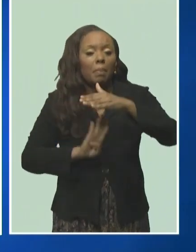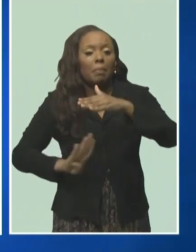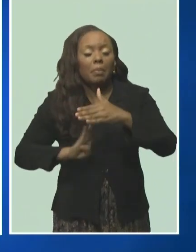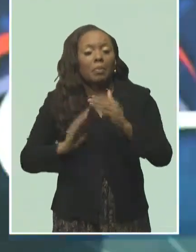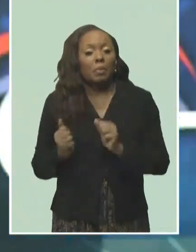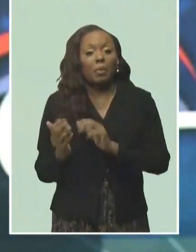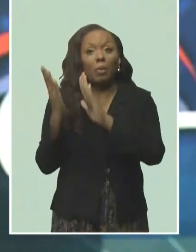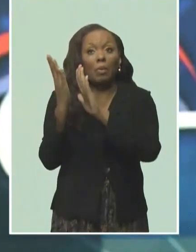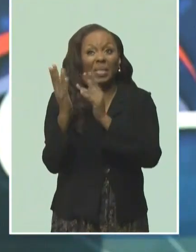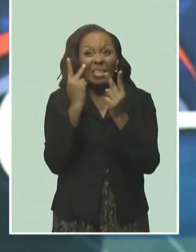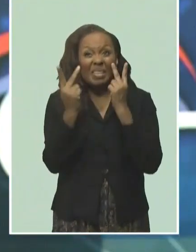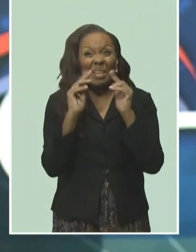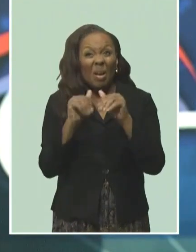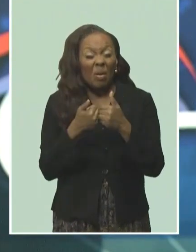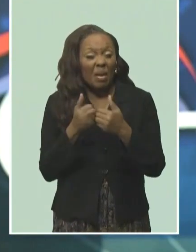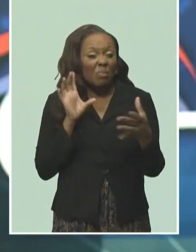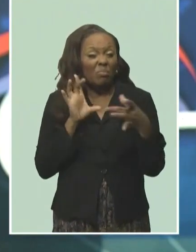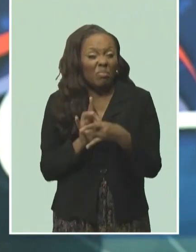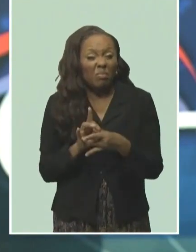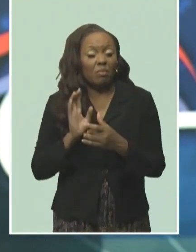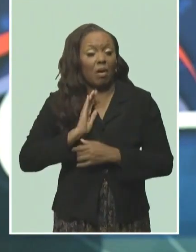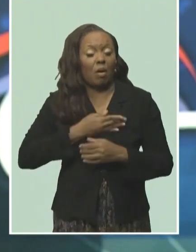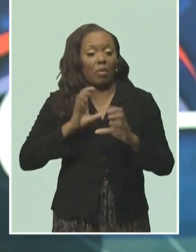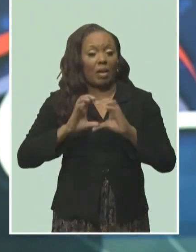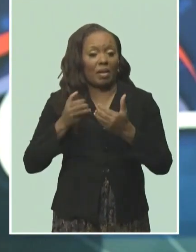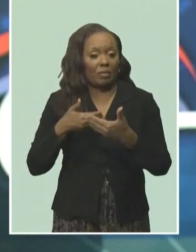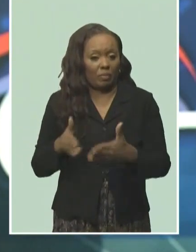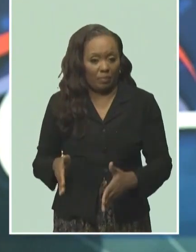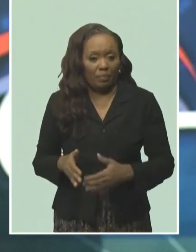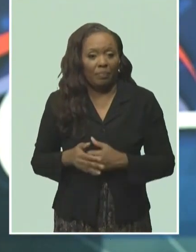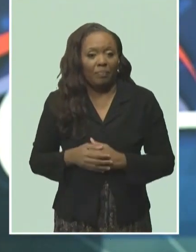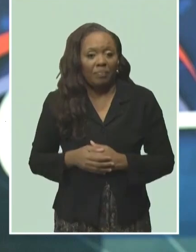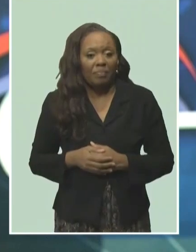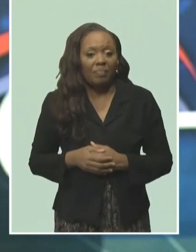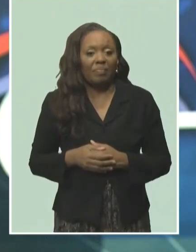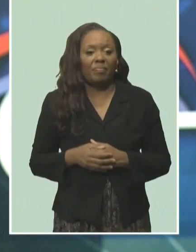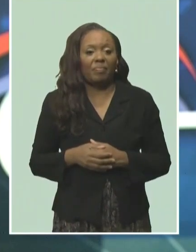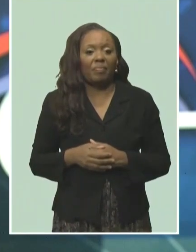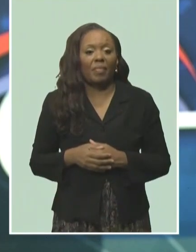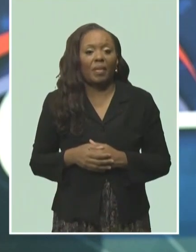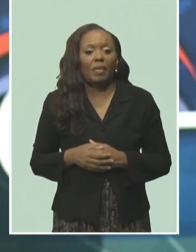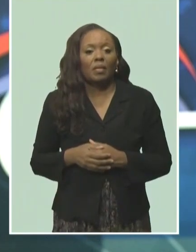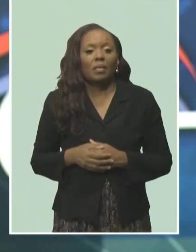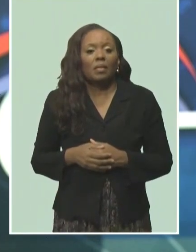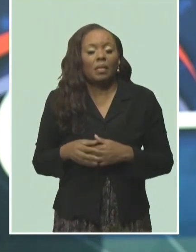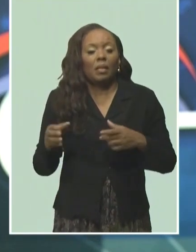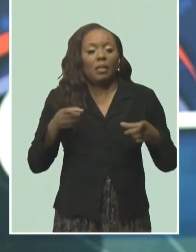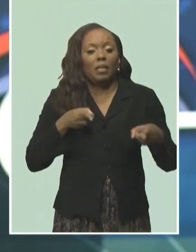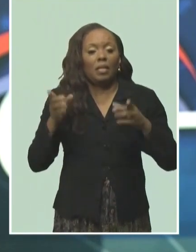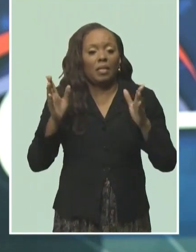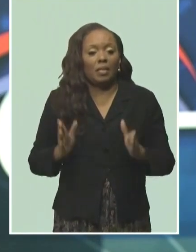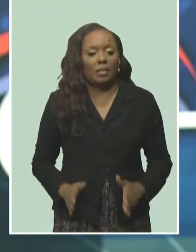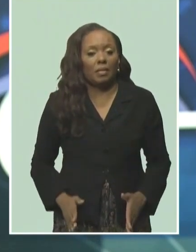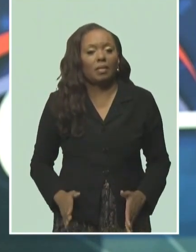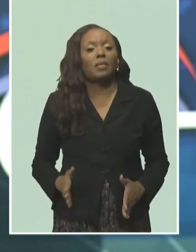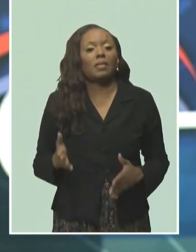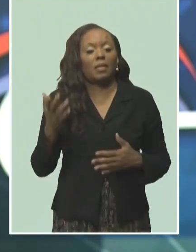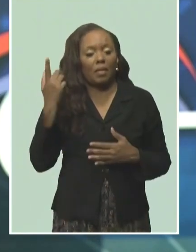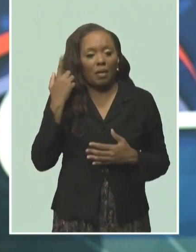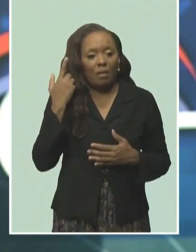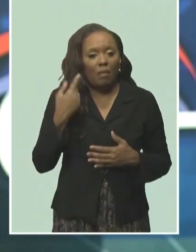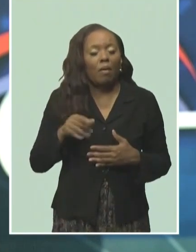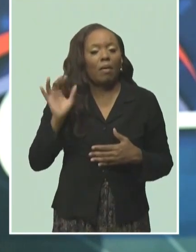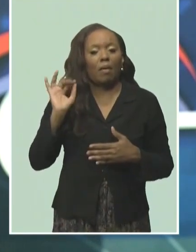classrooms. Executive Director of CrossTown, Chris Terrell, says it's possible to achieve the results they did